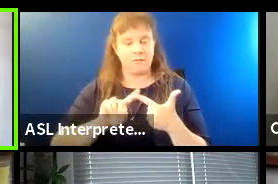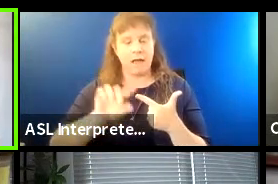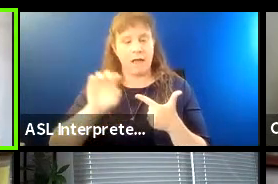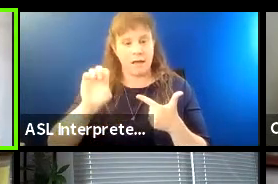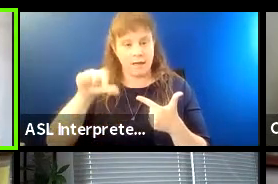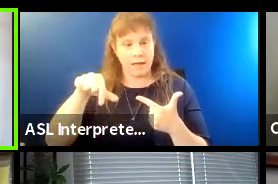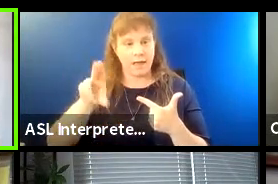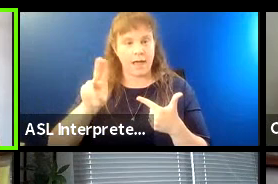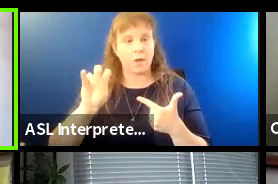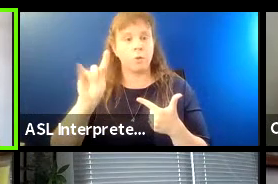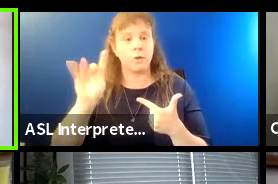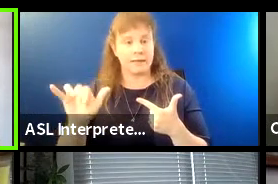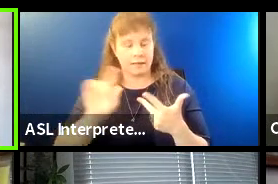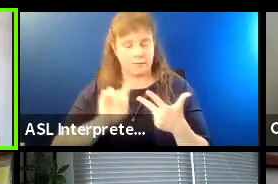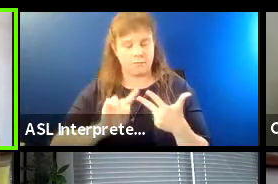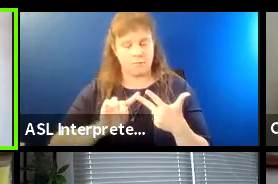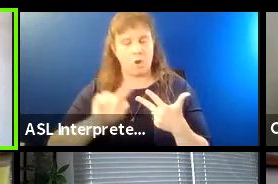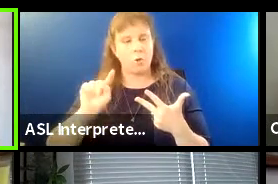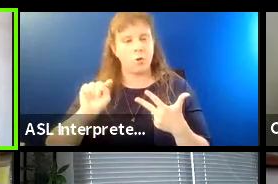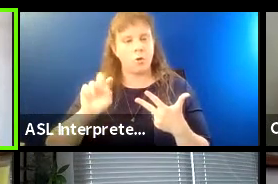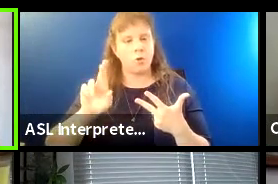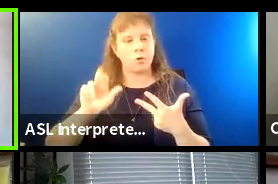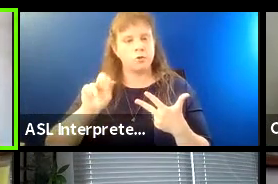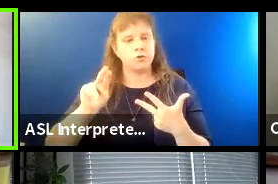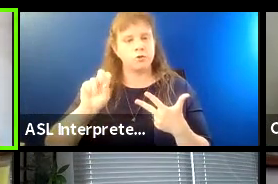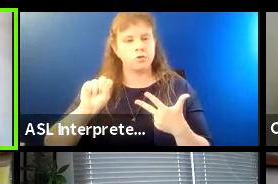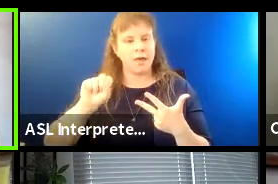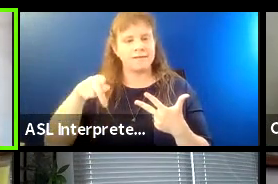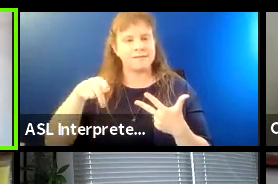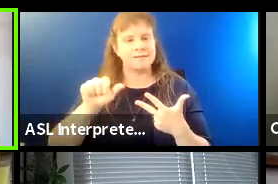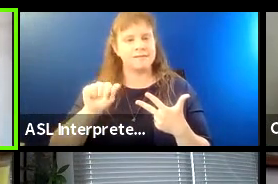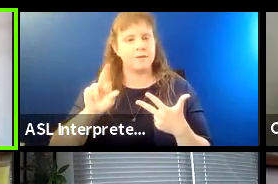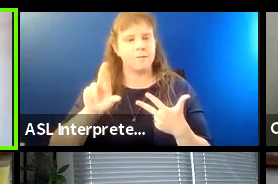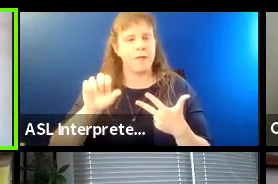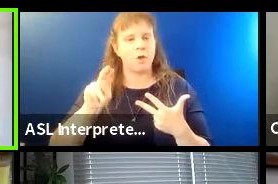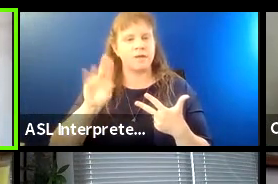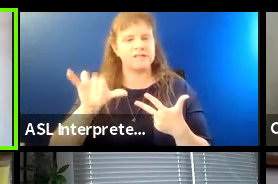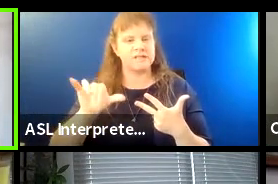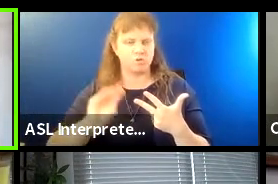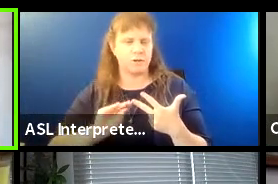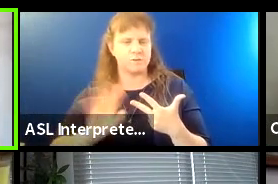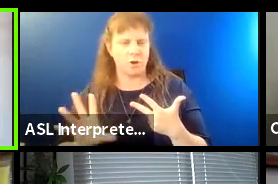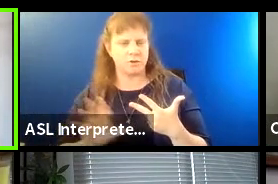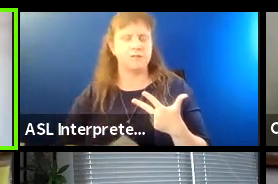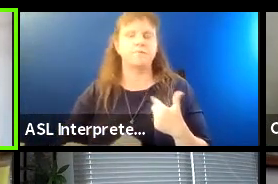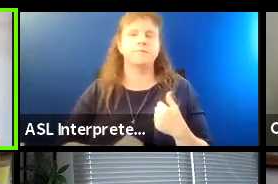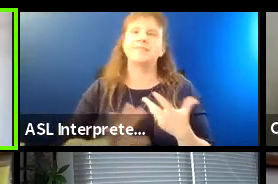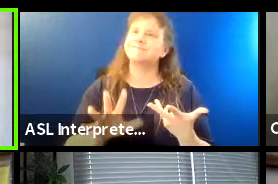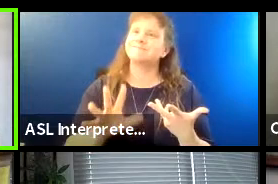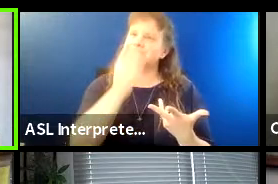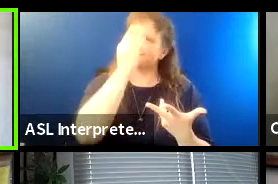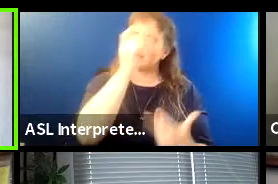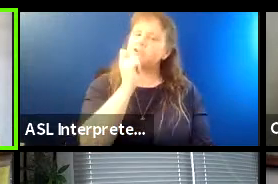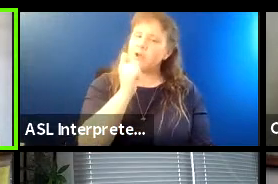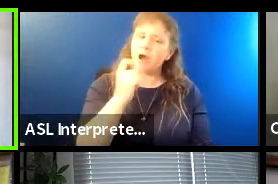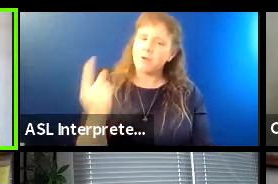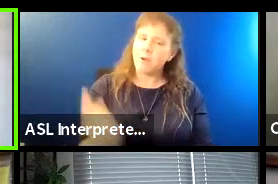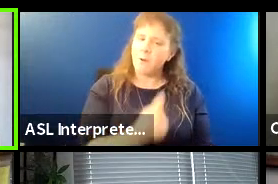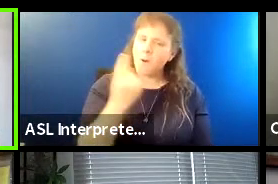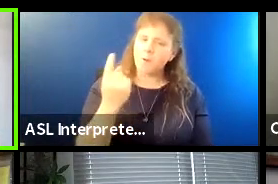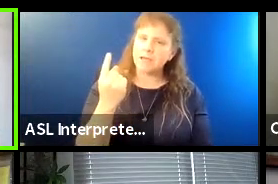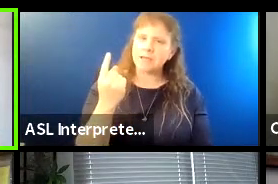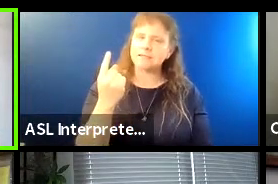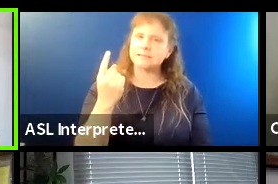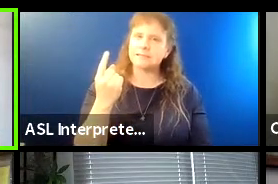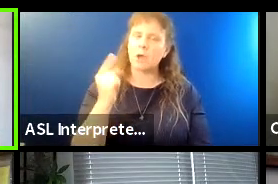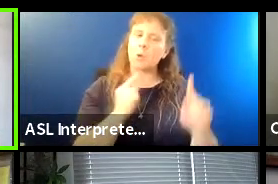transparency. We didn't always hit the mark or achieve our goals when it came